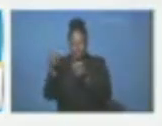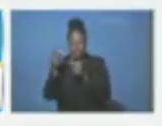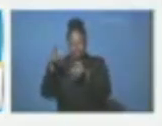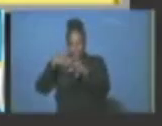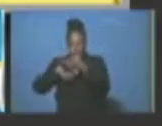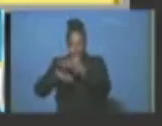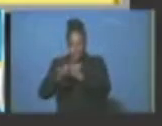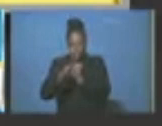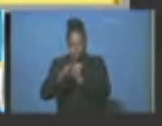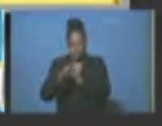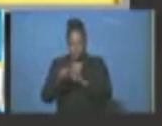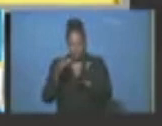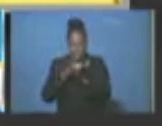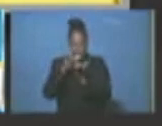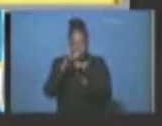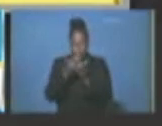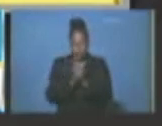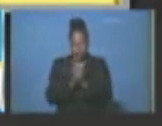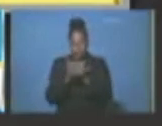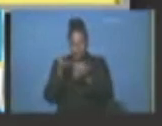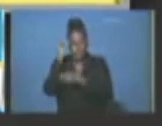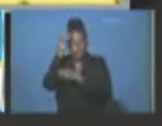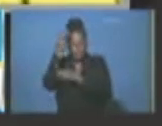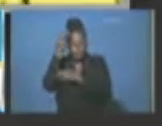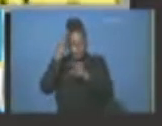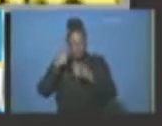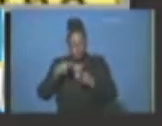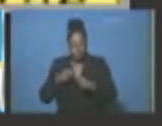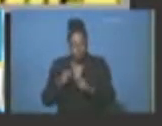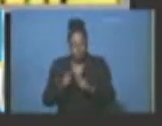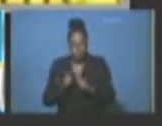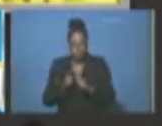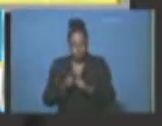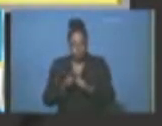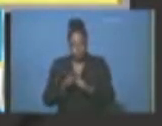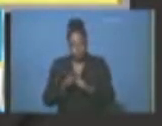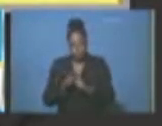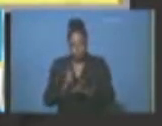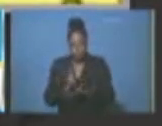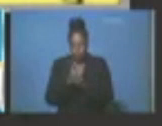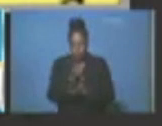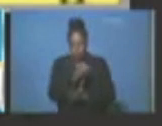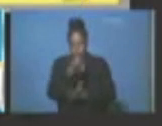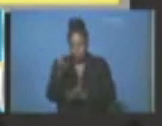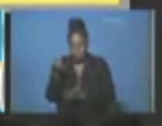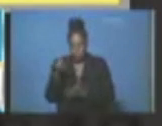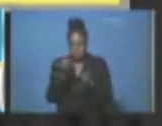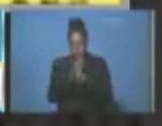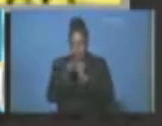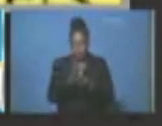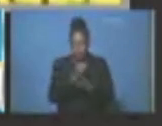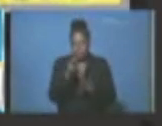airport. Now, the government at that time tried to intervene to bring quick resolve to the situation, but to no avail.